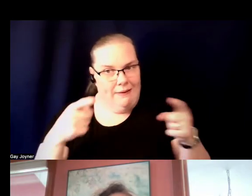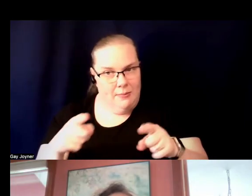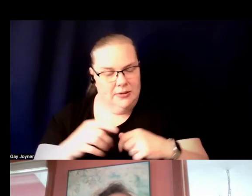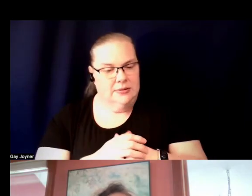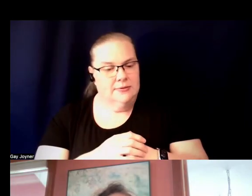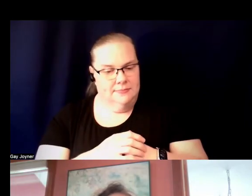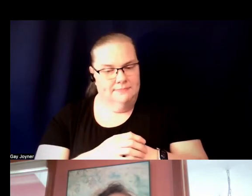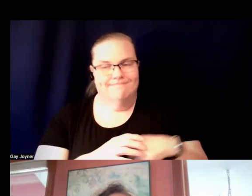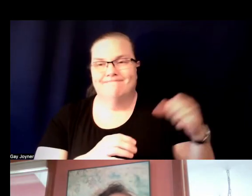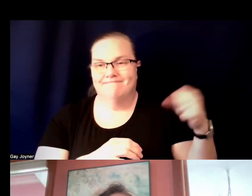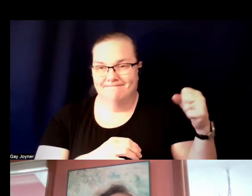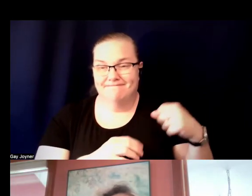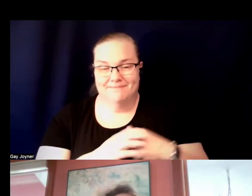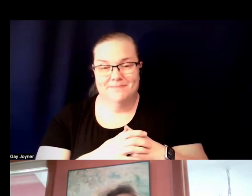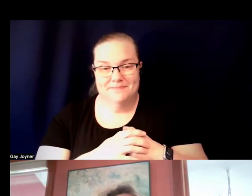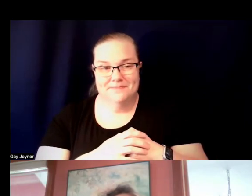Yeah.